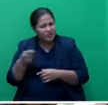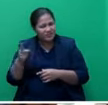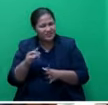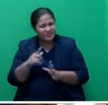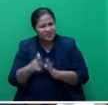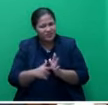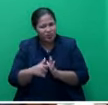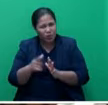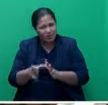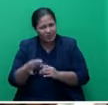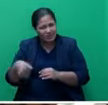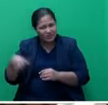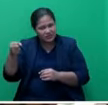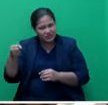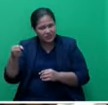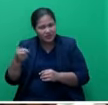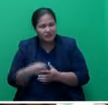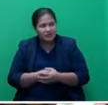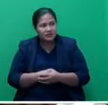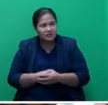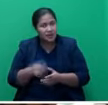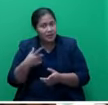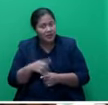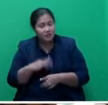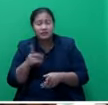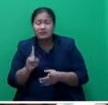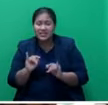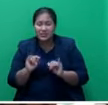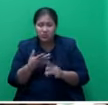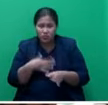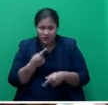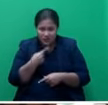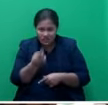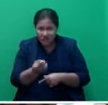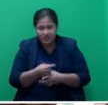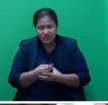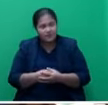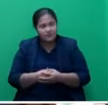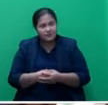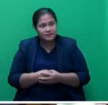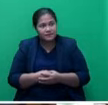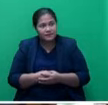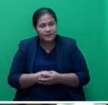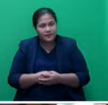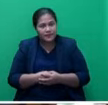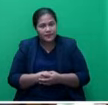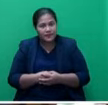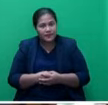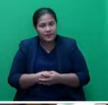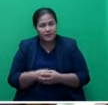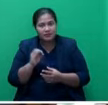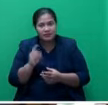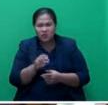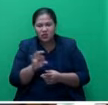is, he's probably back in. But the point of the matter is that it does not in any way mean that the judiciary is going to